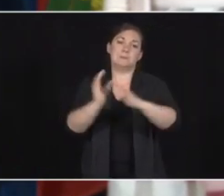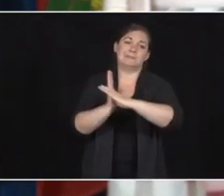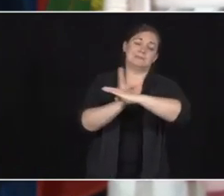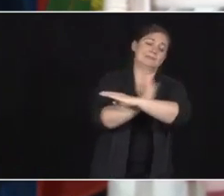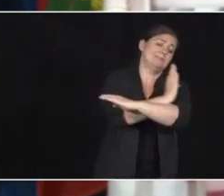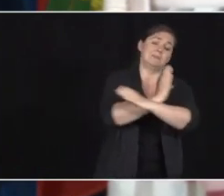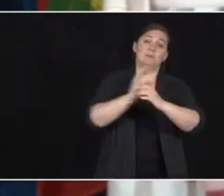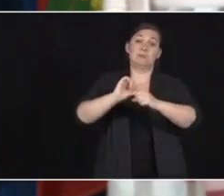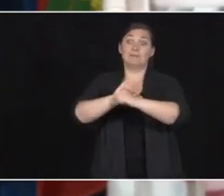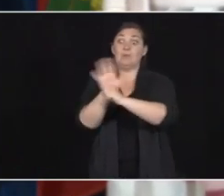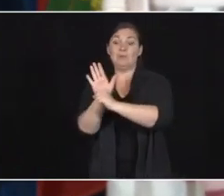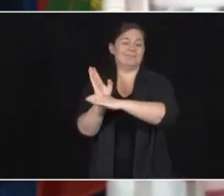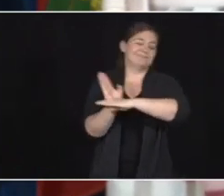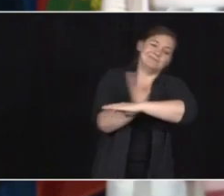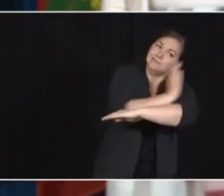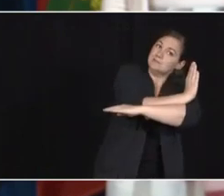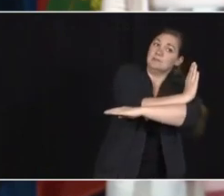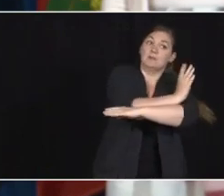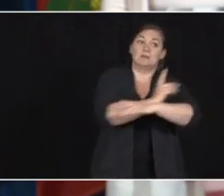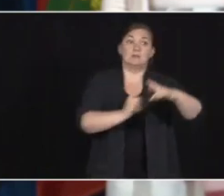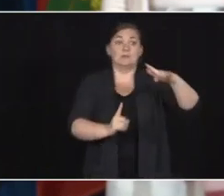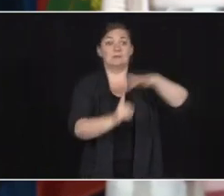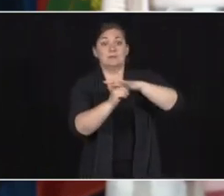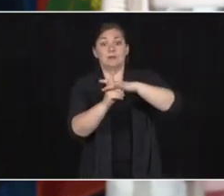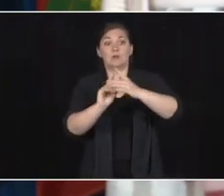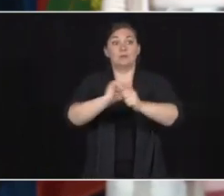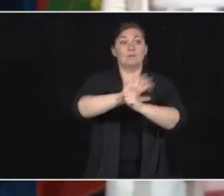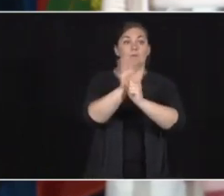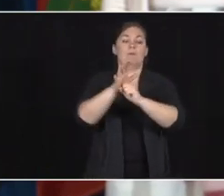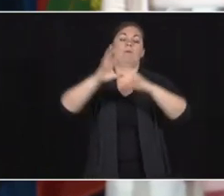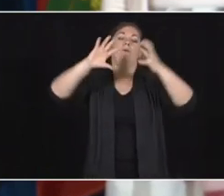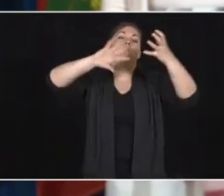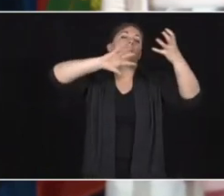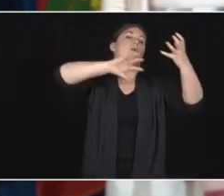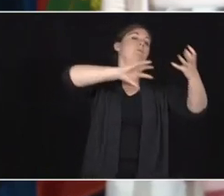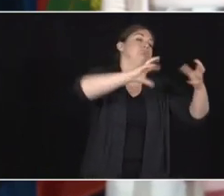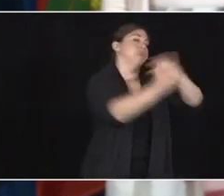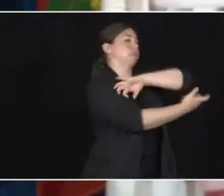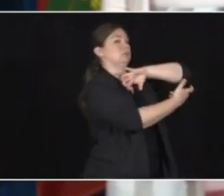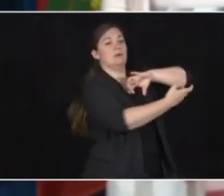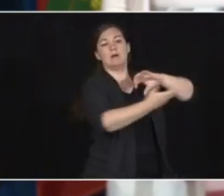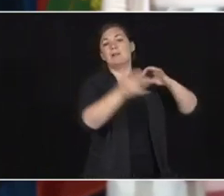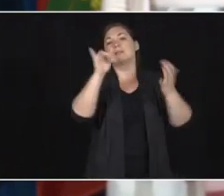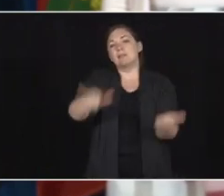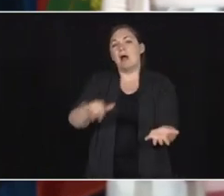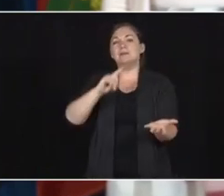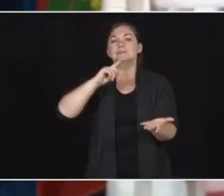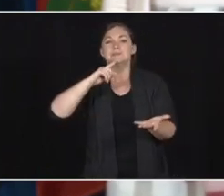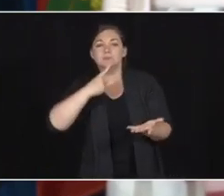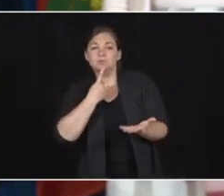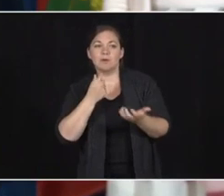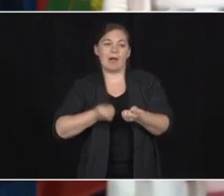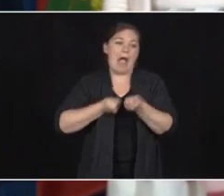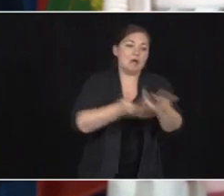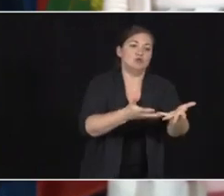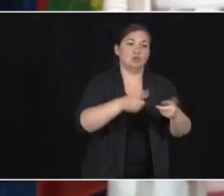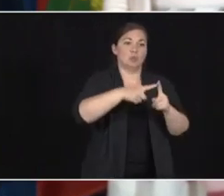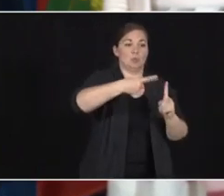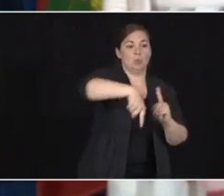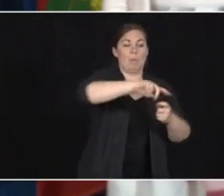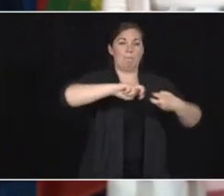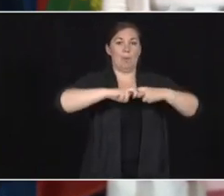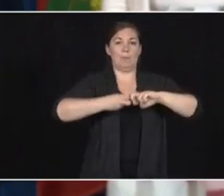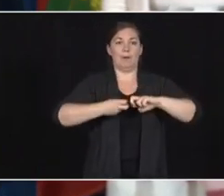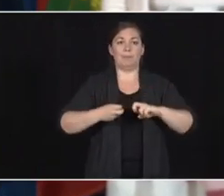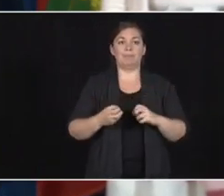COVID-19 that is a serious factor in what has happened to our homes and how quickly our